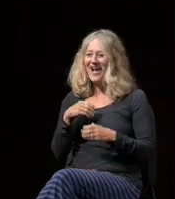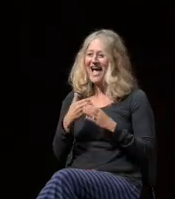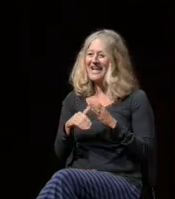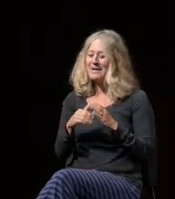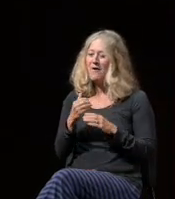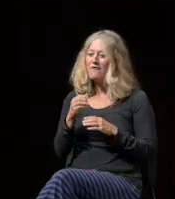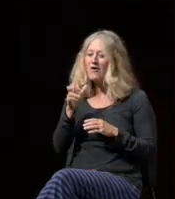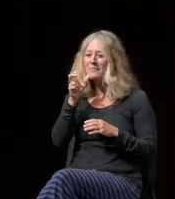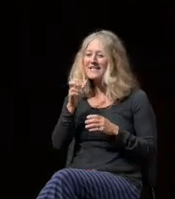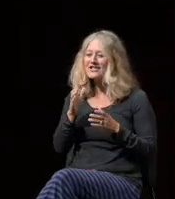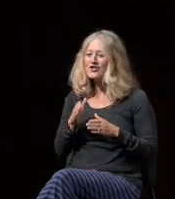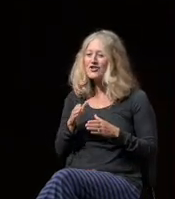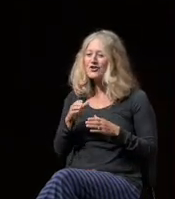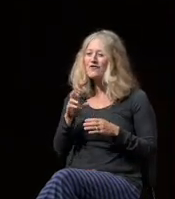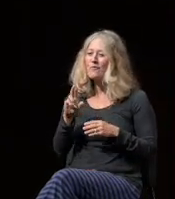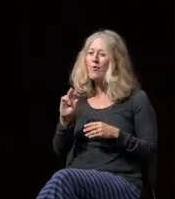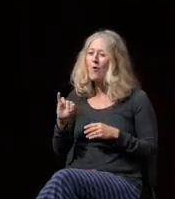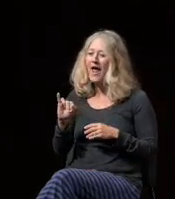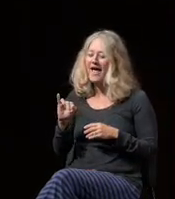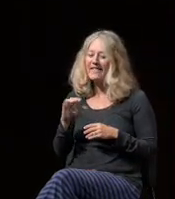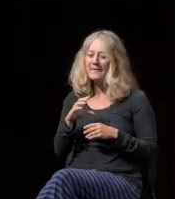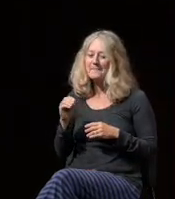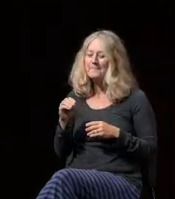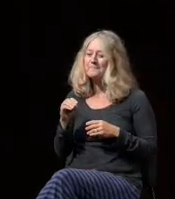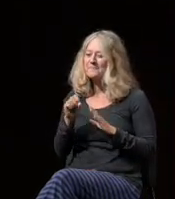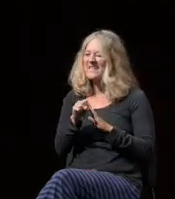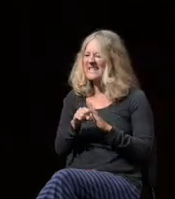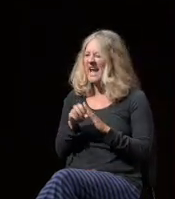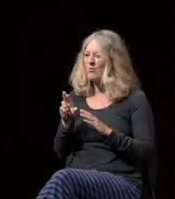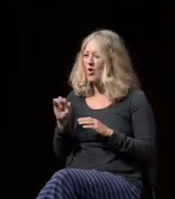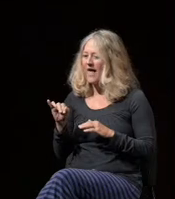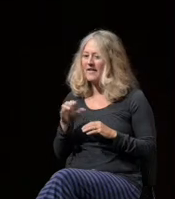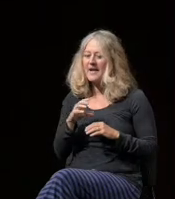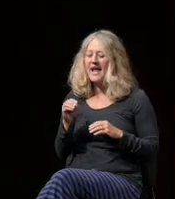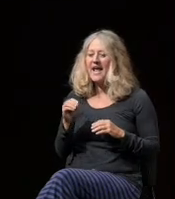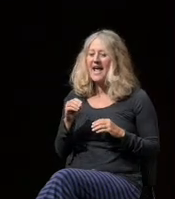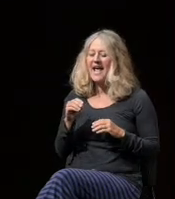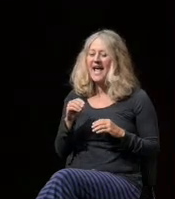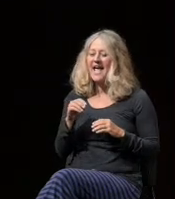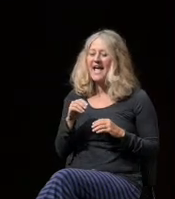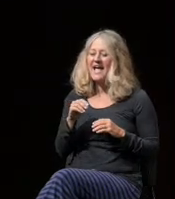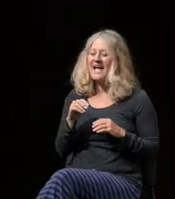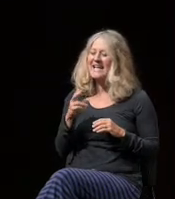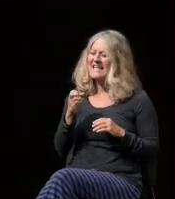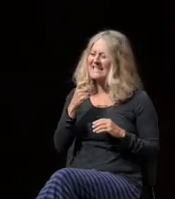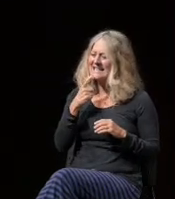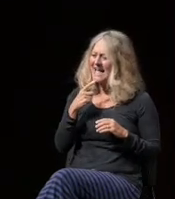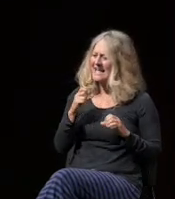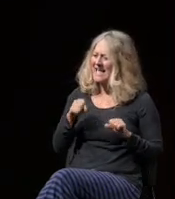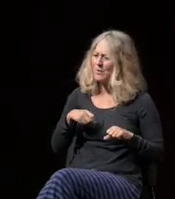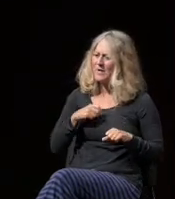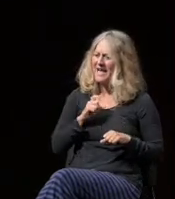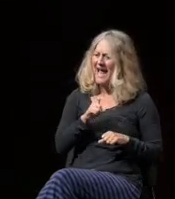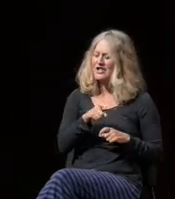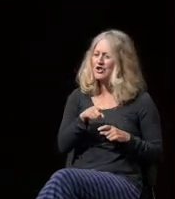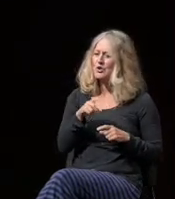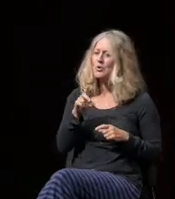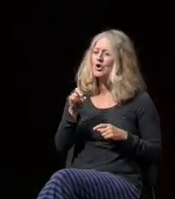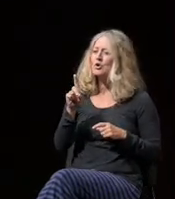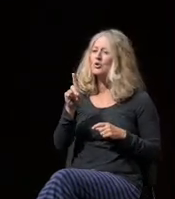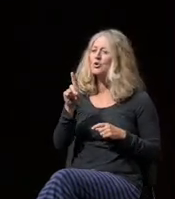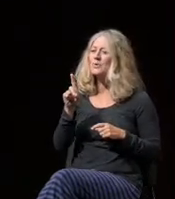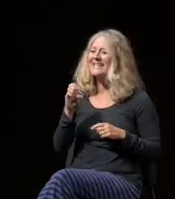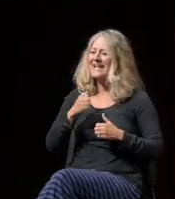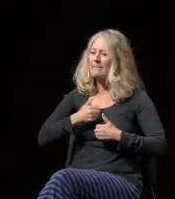listener from Rhode Island, and he said, Dr. Stamek Stroud, can we ask you to demilitarize